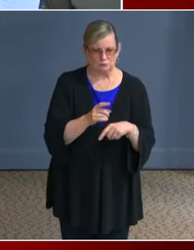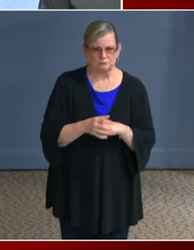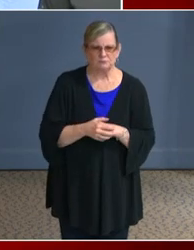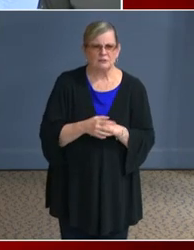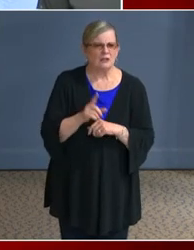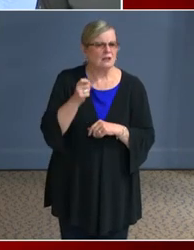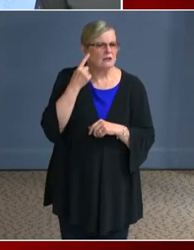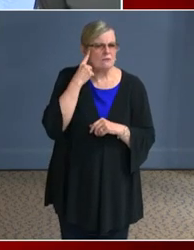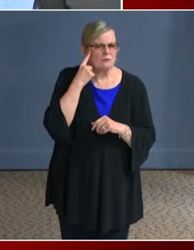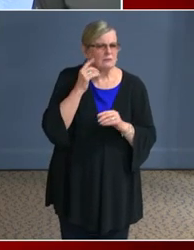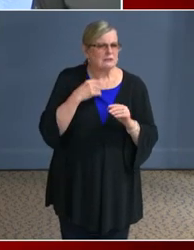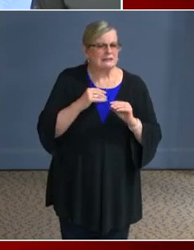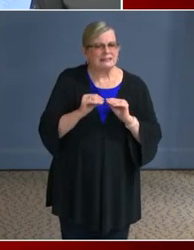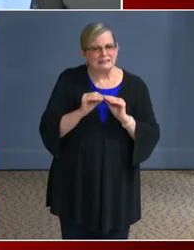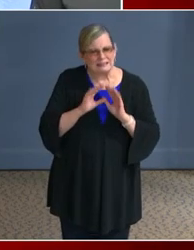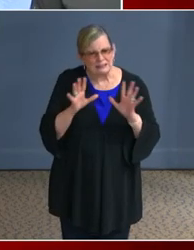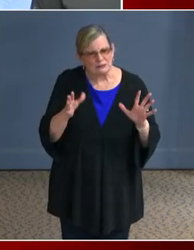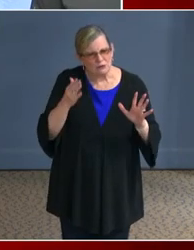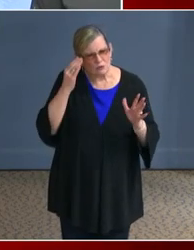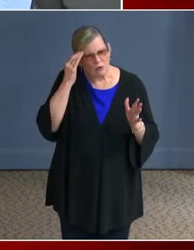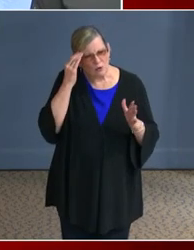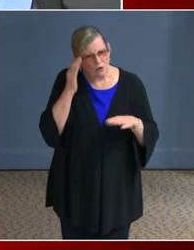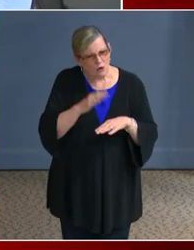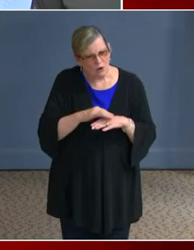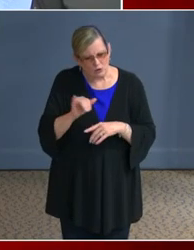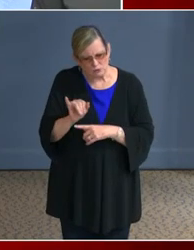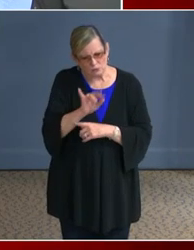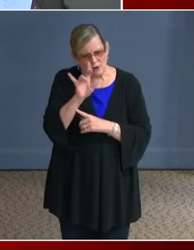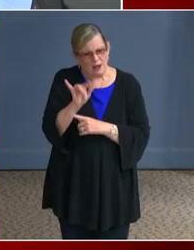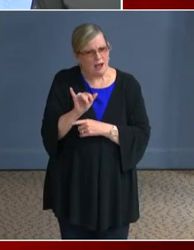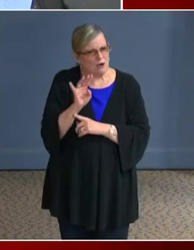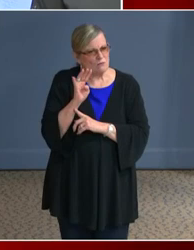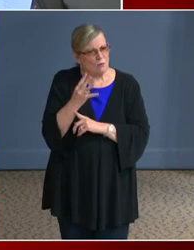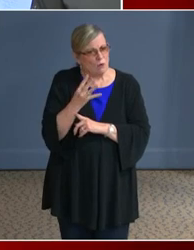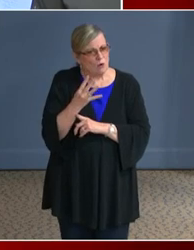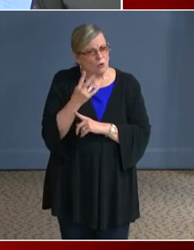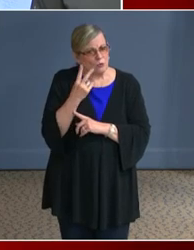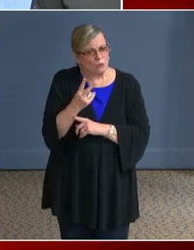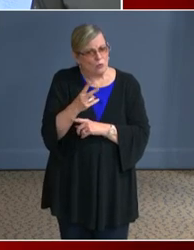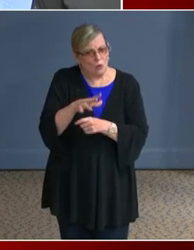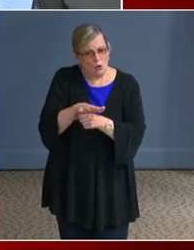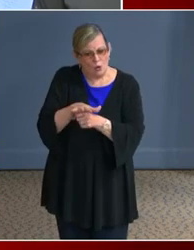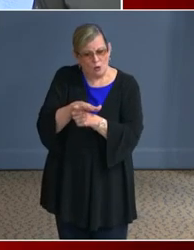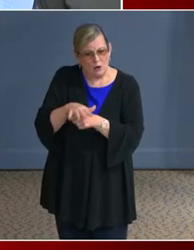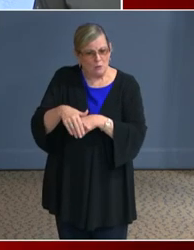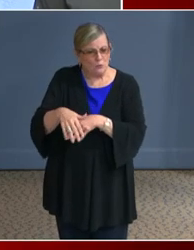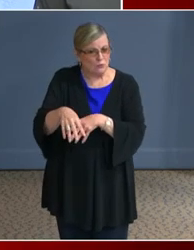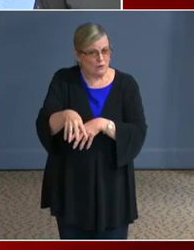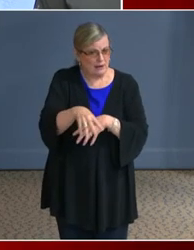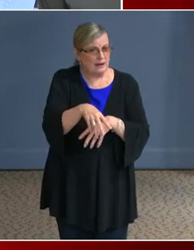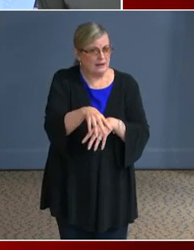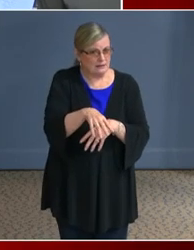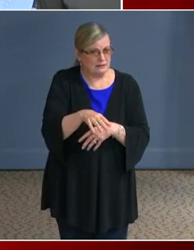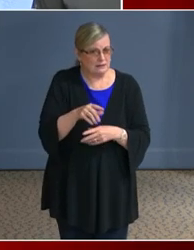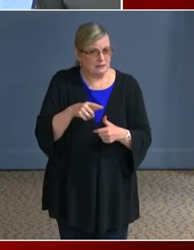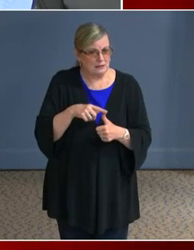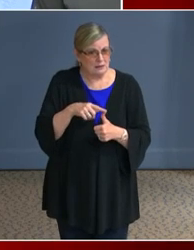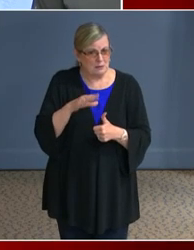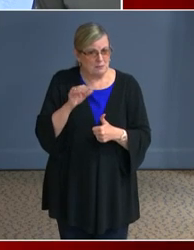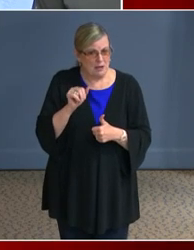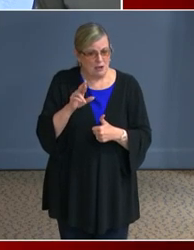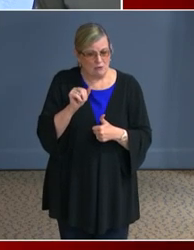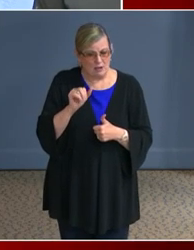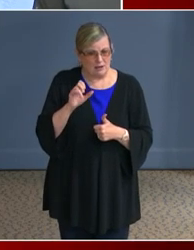of clarification, as you know, on July the 4th, you have two local parades, the Barracks Road Parade and the